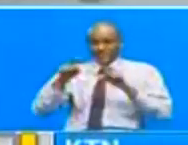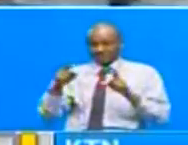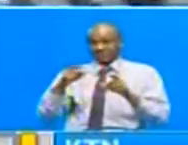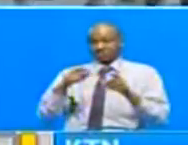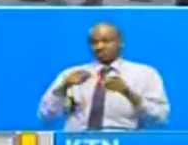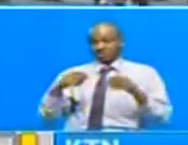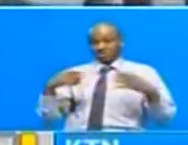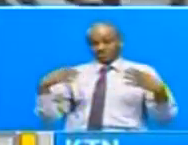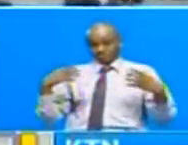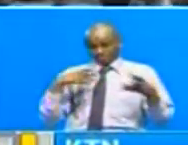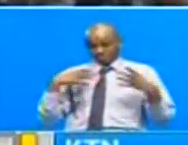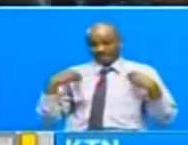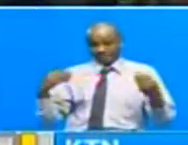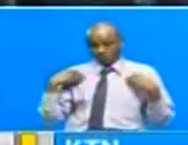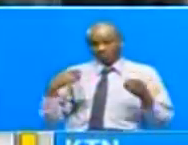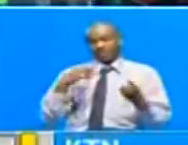fall apart?